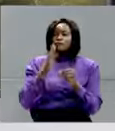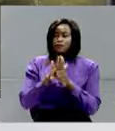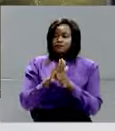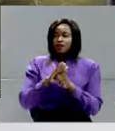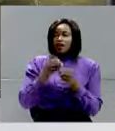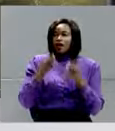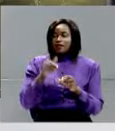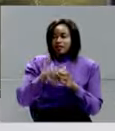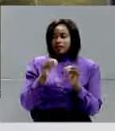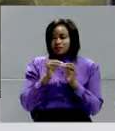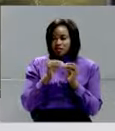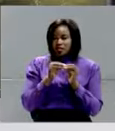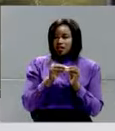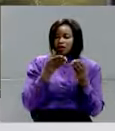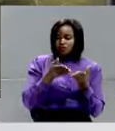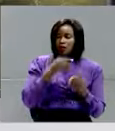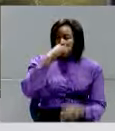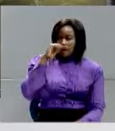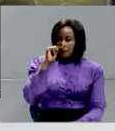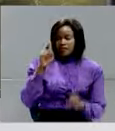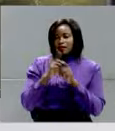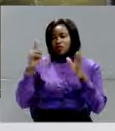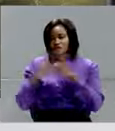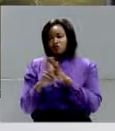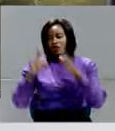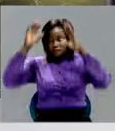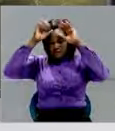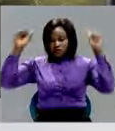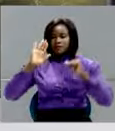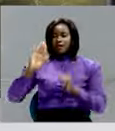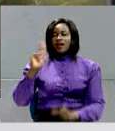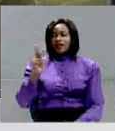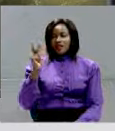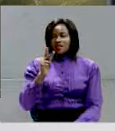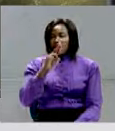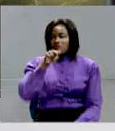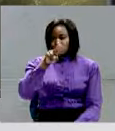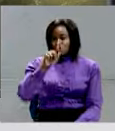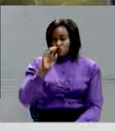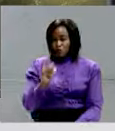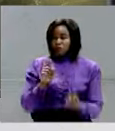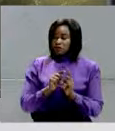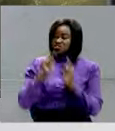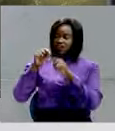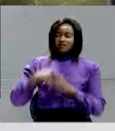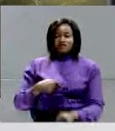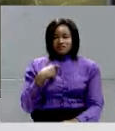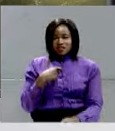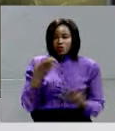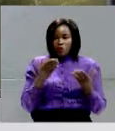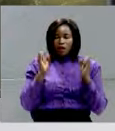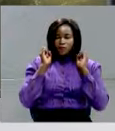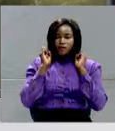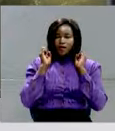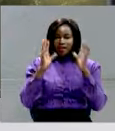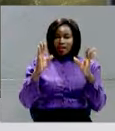meeting between Mr. Museveni and visiting Deputy Prime President of Kenya, William Ruto, who called on him at Mubende State